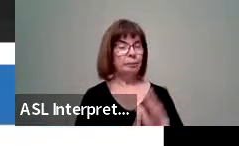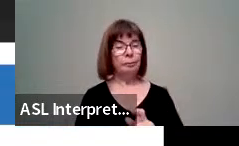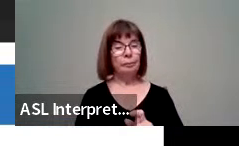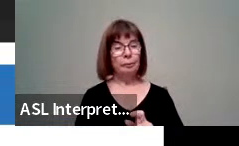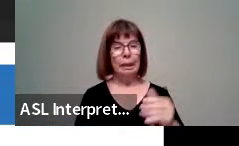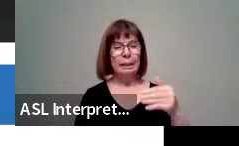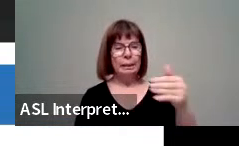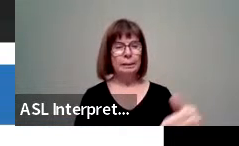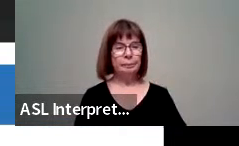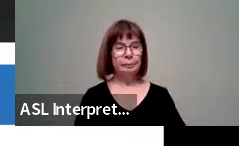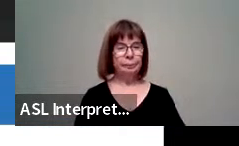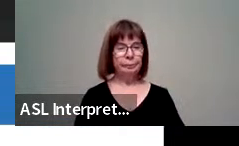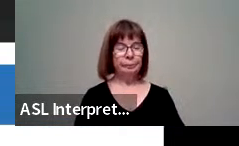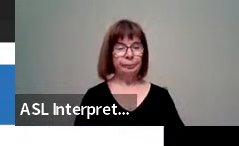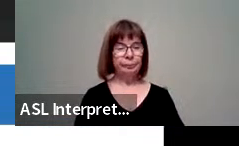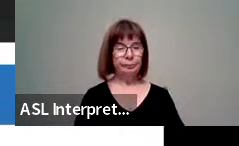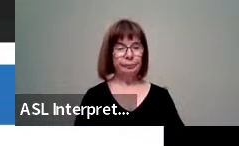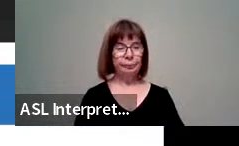slide.